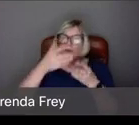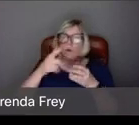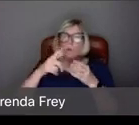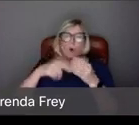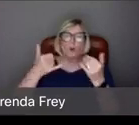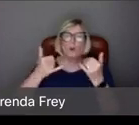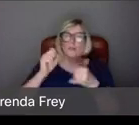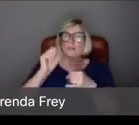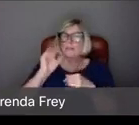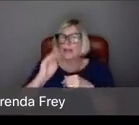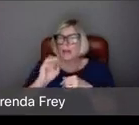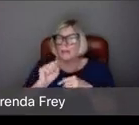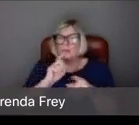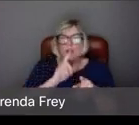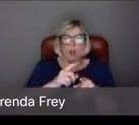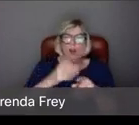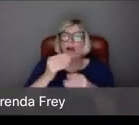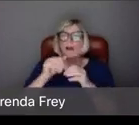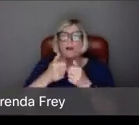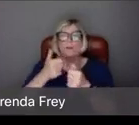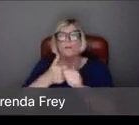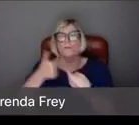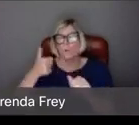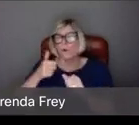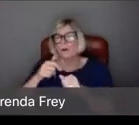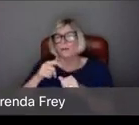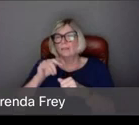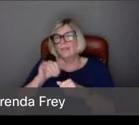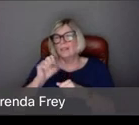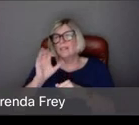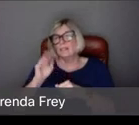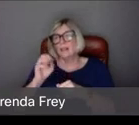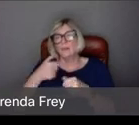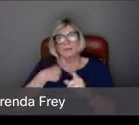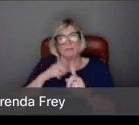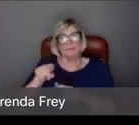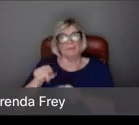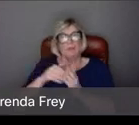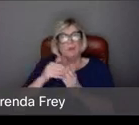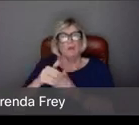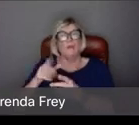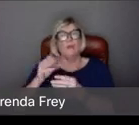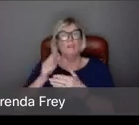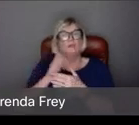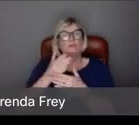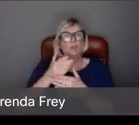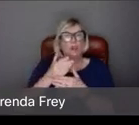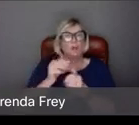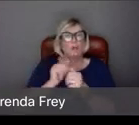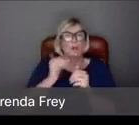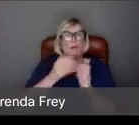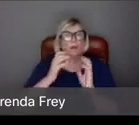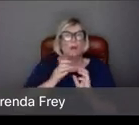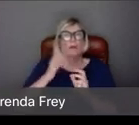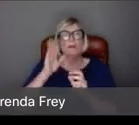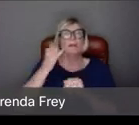to avoid them. So I go there a lot to share information with our clients. And if anyone is a victim of identity theft, they can call